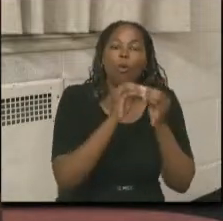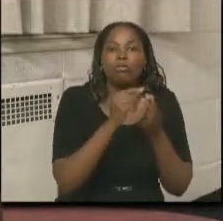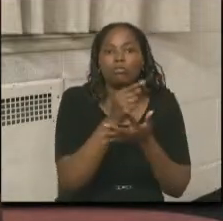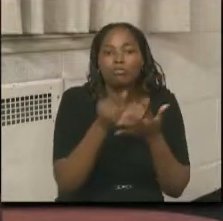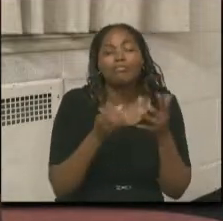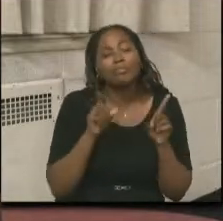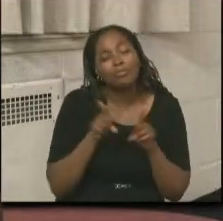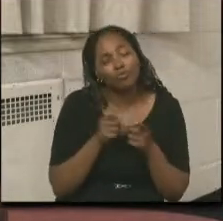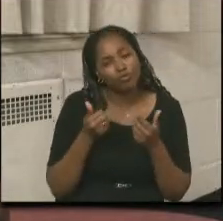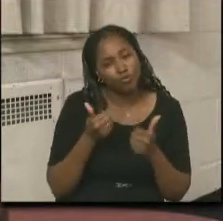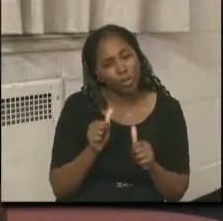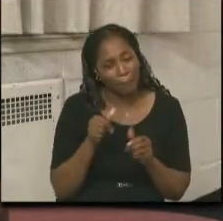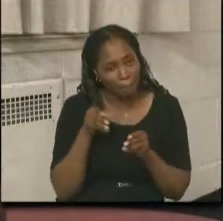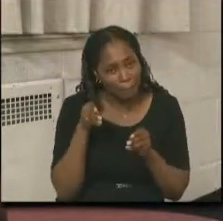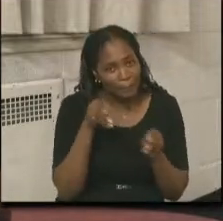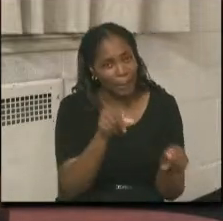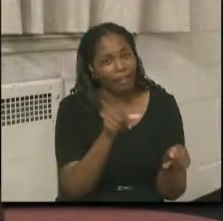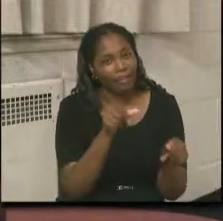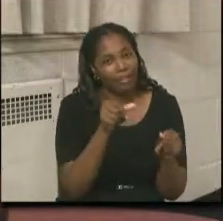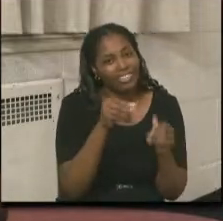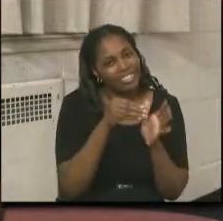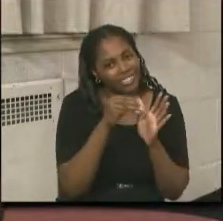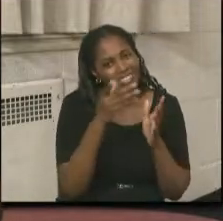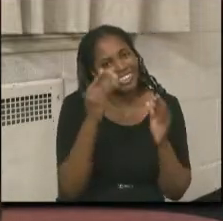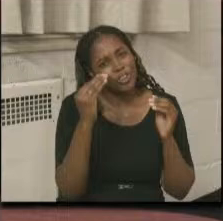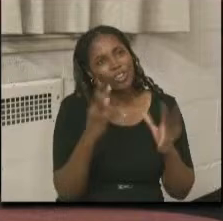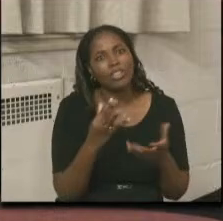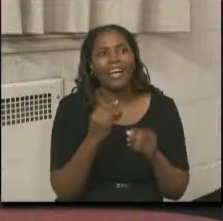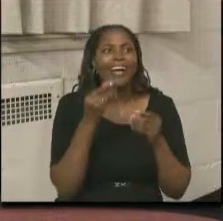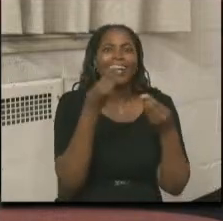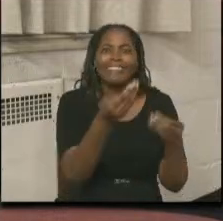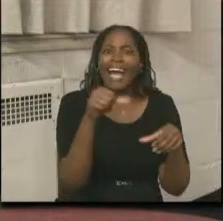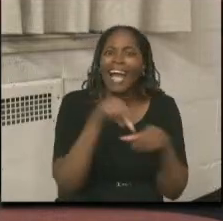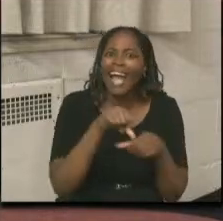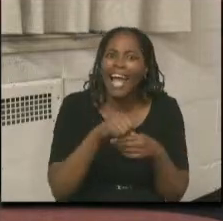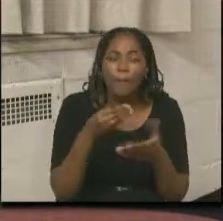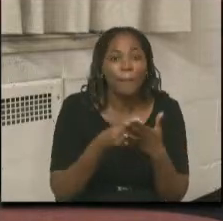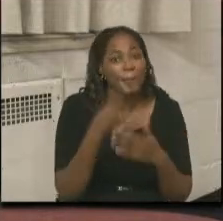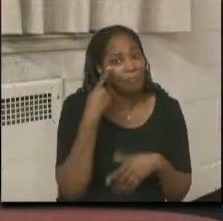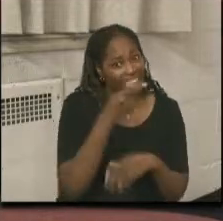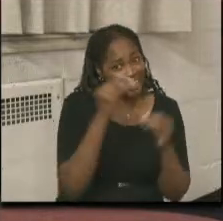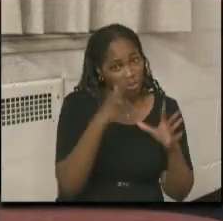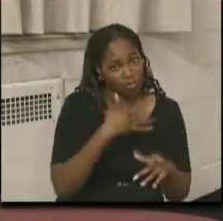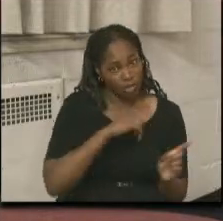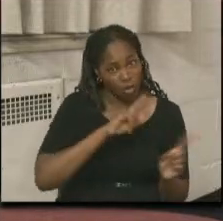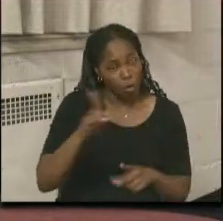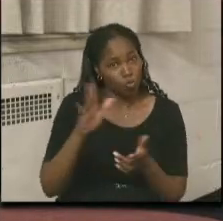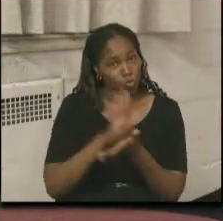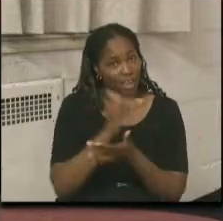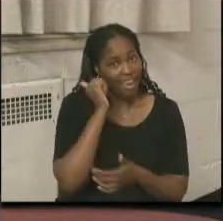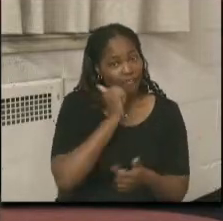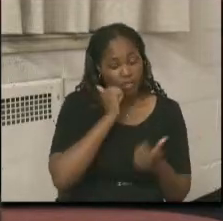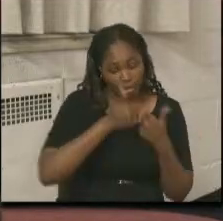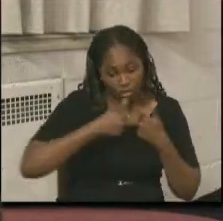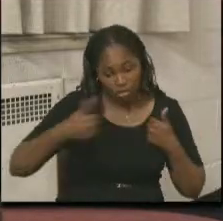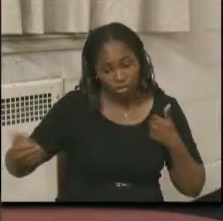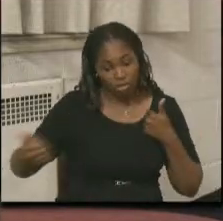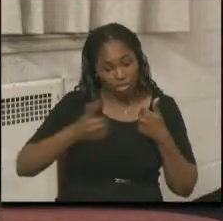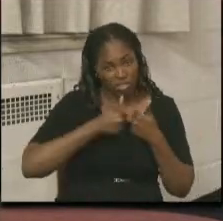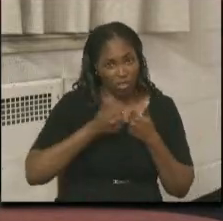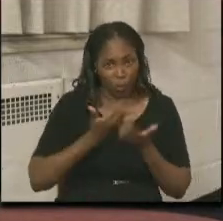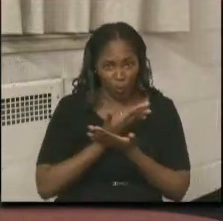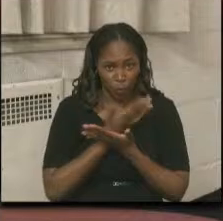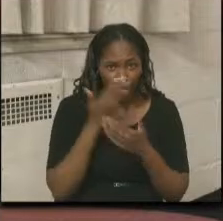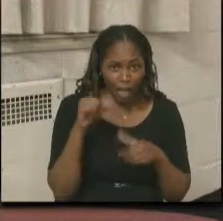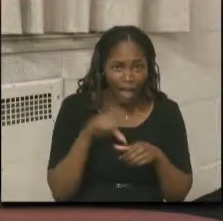pay our teachers to just get some gas money or something. Because these teachers go to school every day and they don't got no gas money.